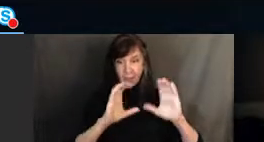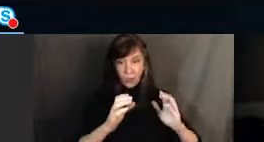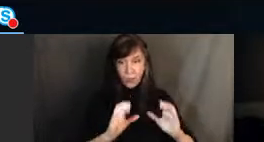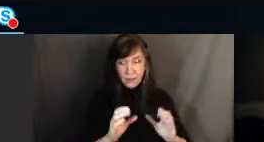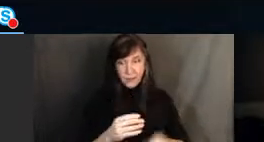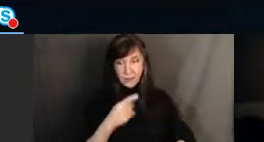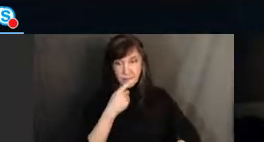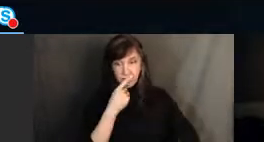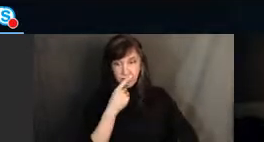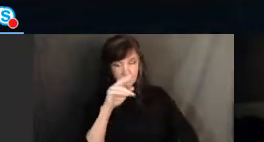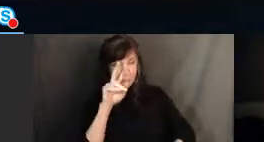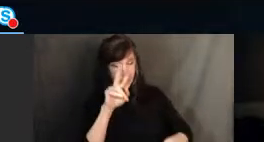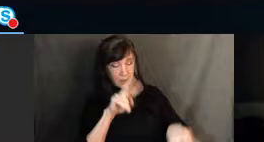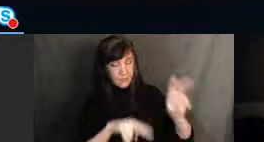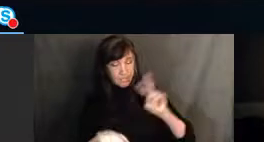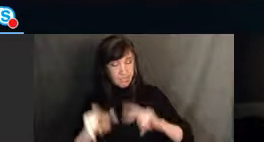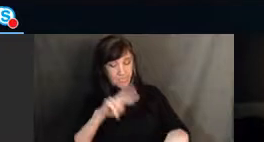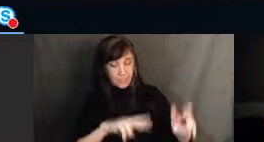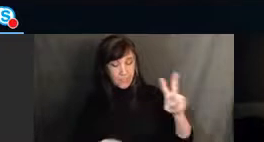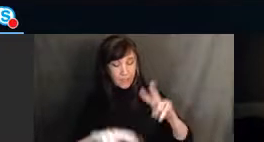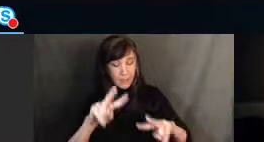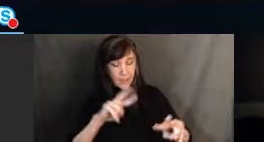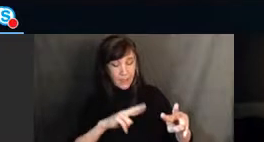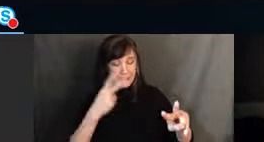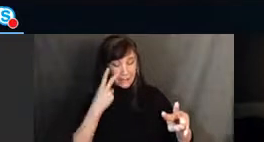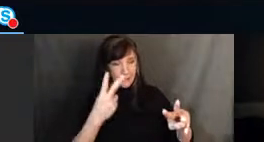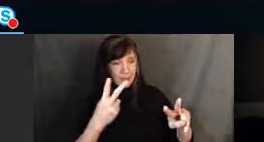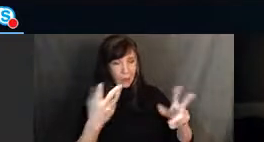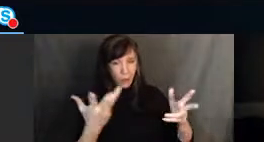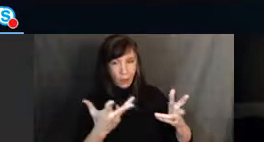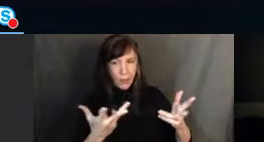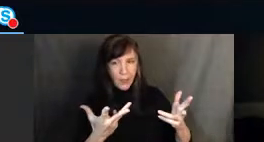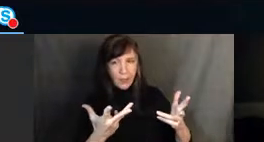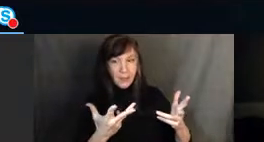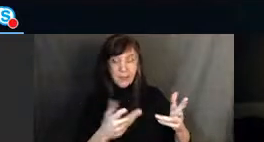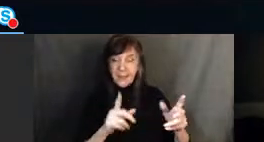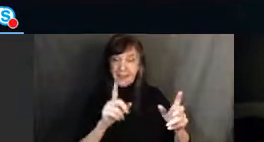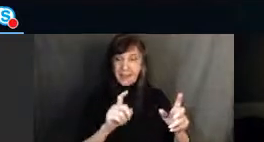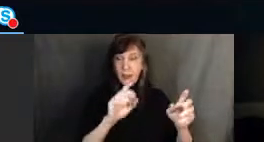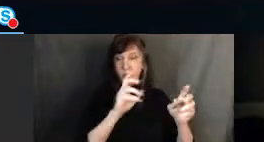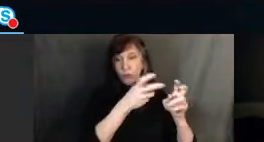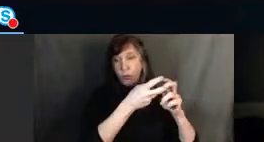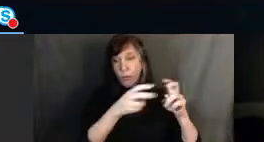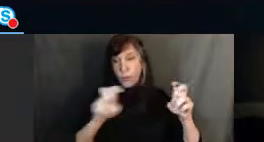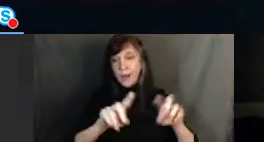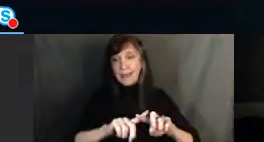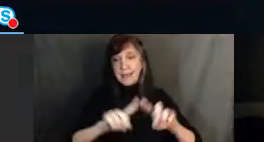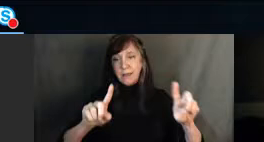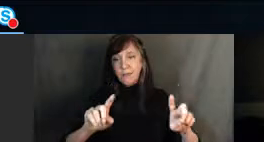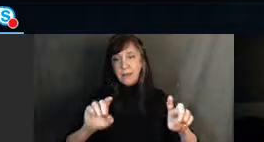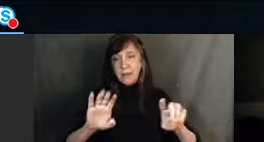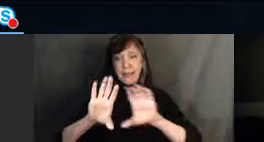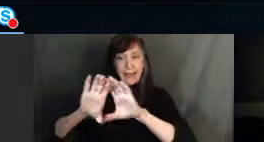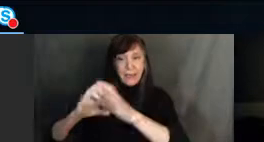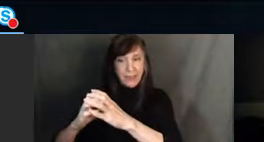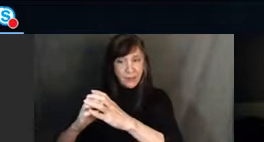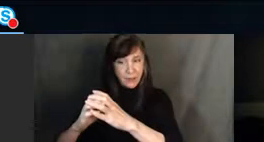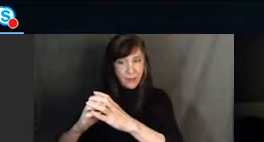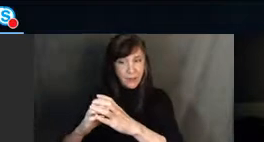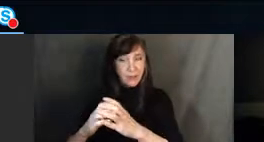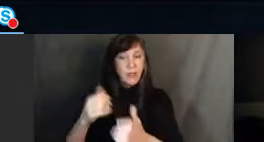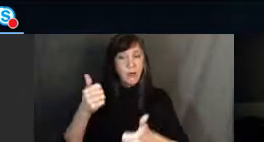911 and see what those are, see if they need reclassification in terms of what priority code is